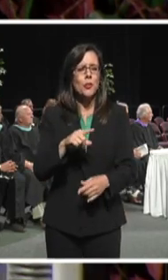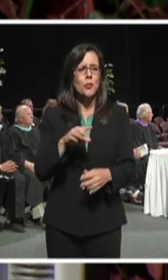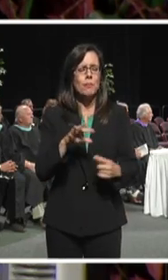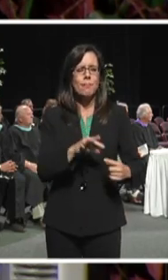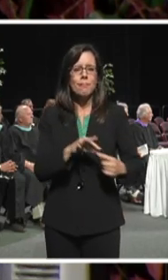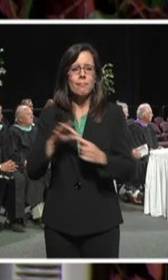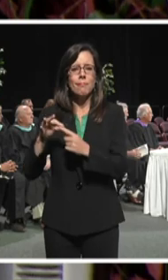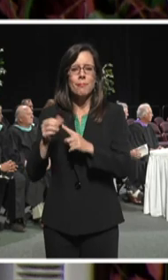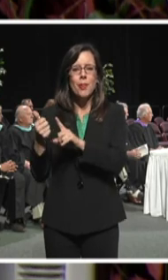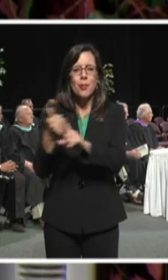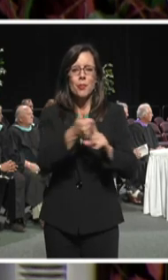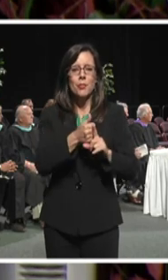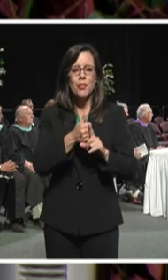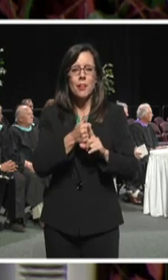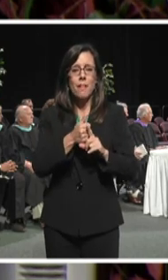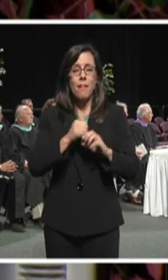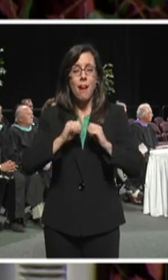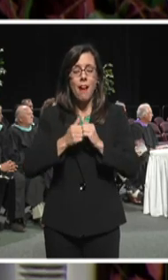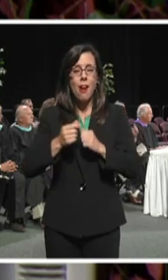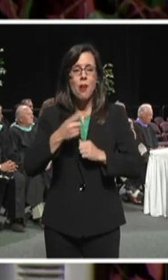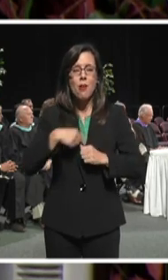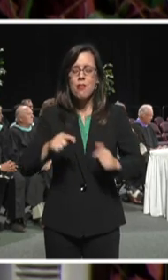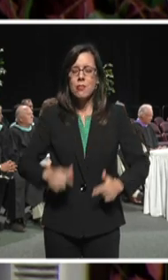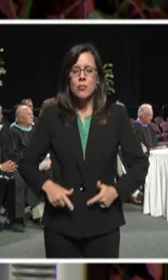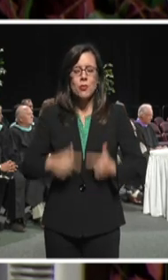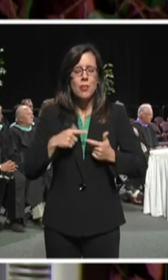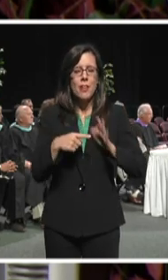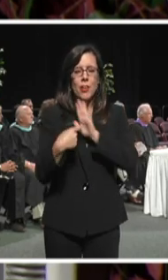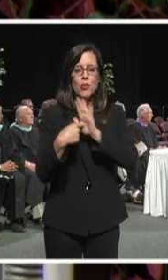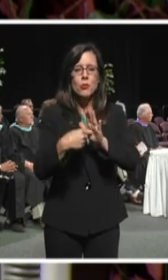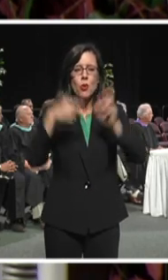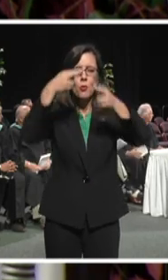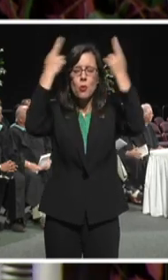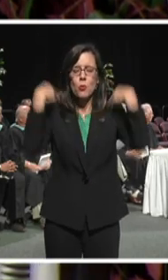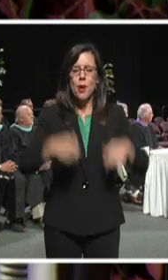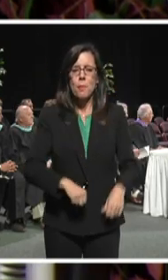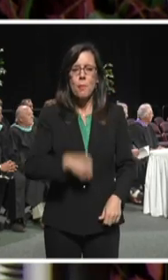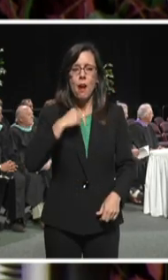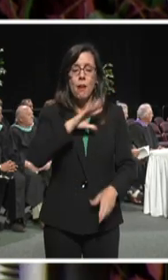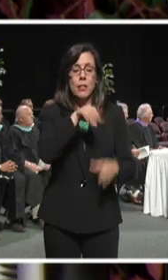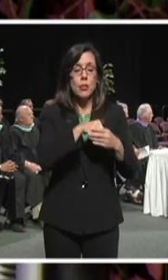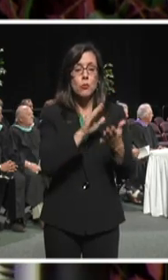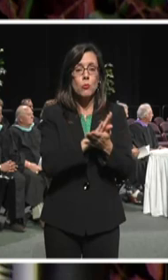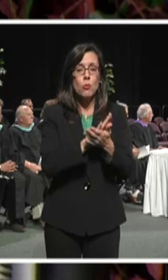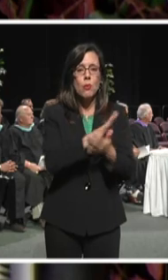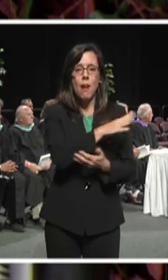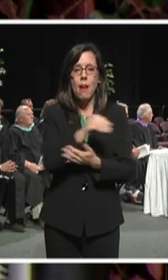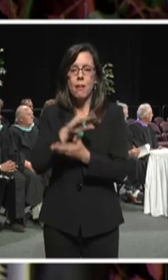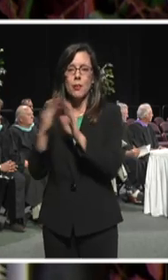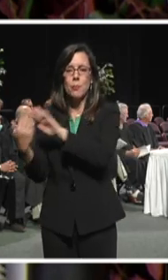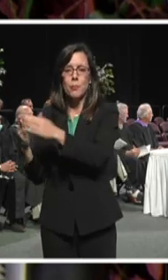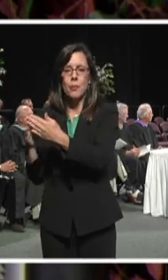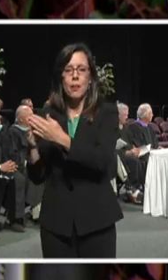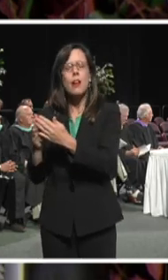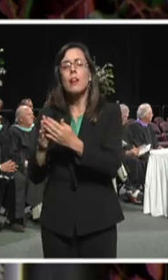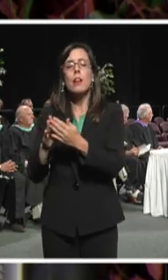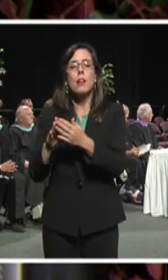yourselves by living Ram Pride leadership in our school and in our community. Our school